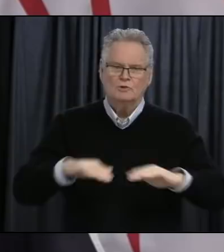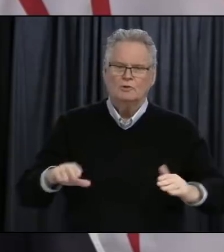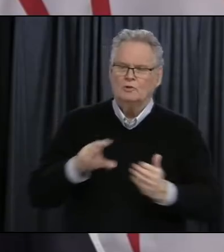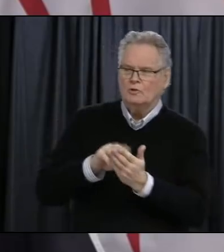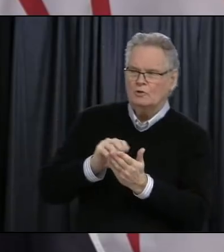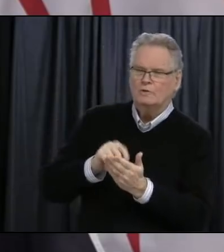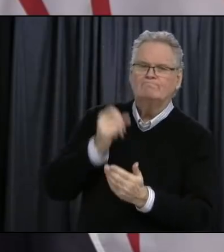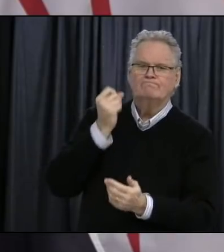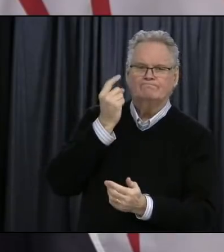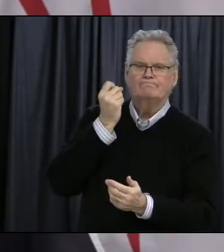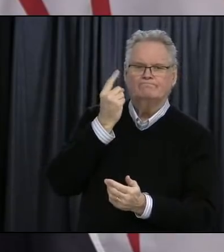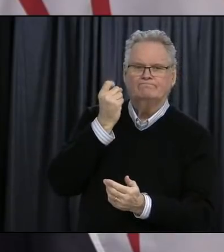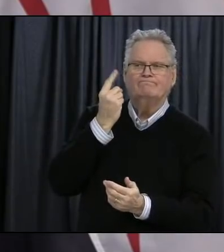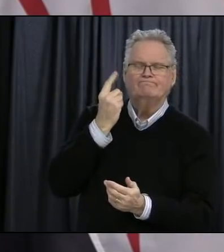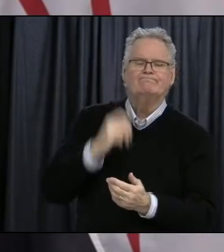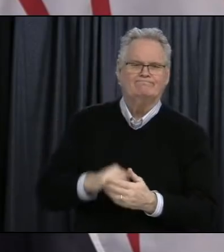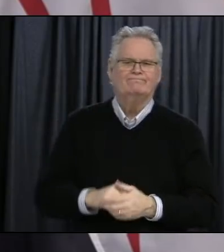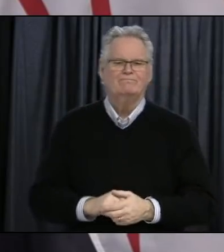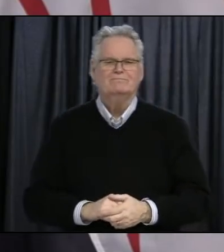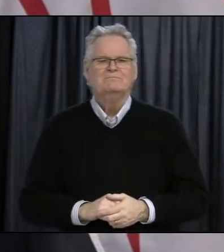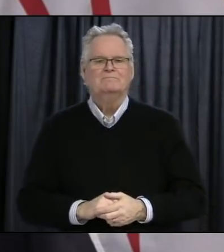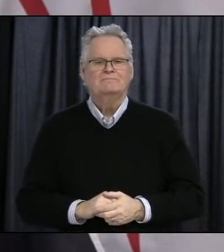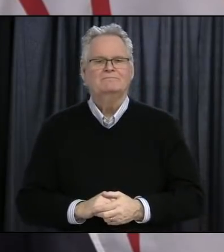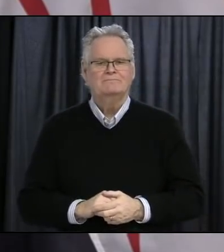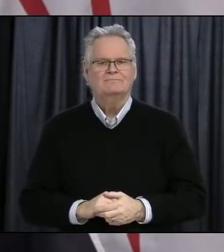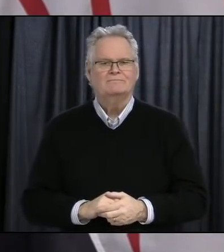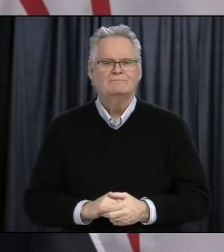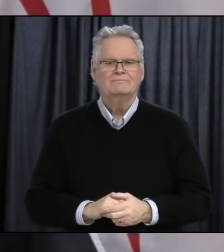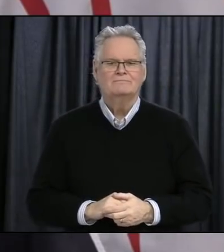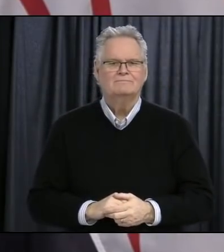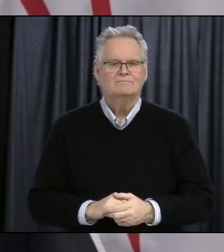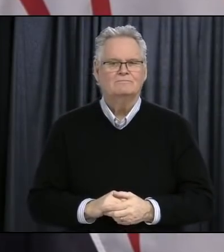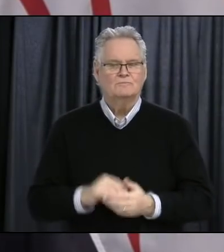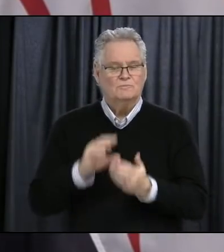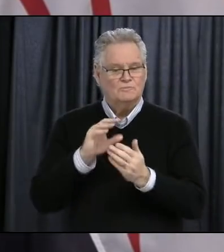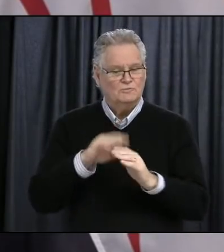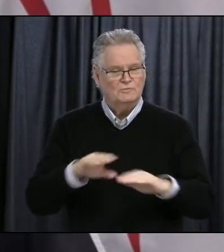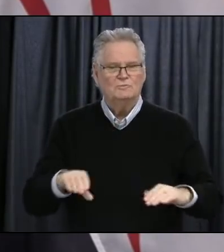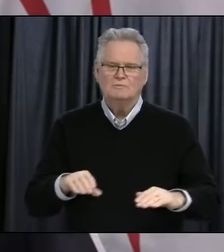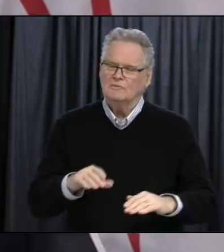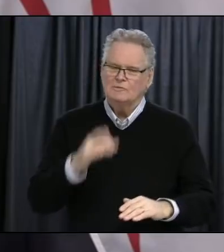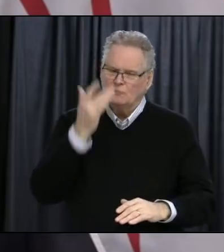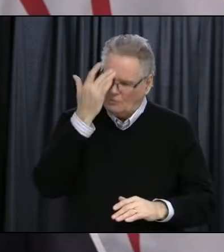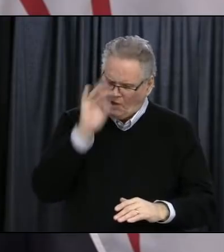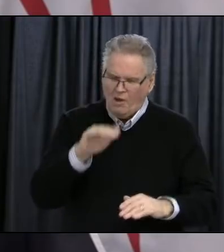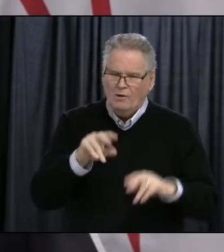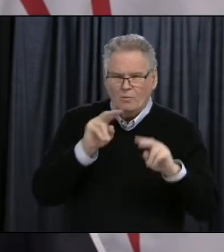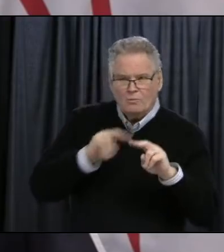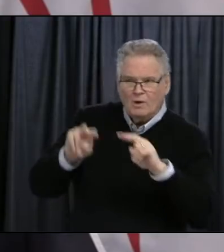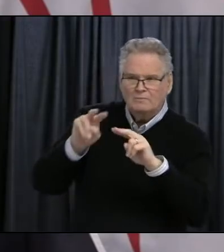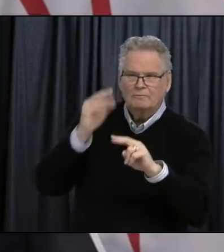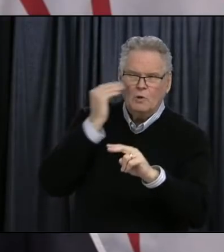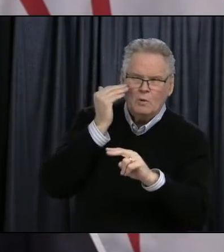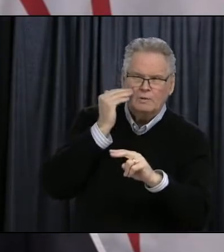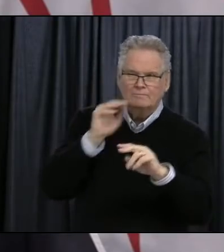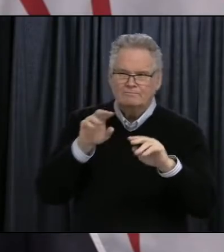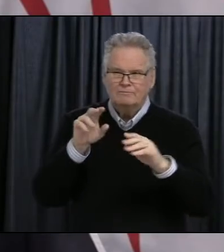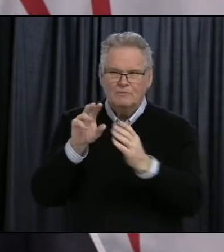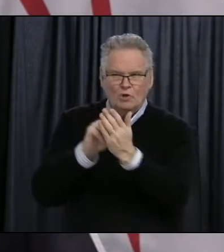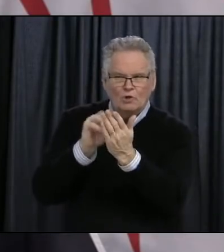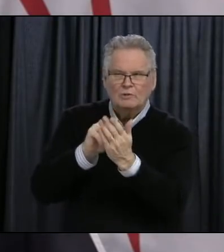impact on how they treat others throughout their lives. No one is too old or too young to learn the importance of treating others with respect.